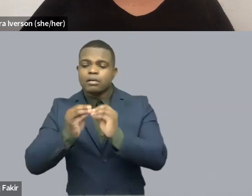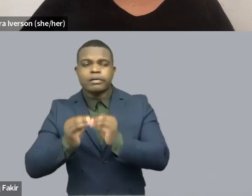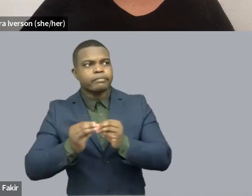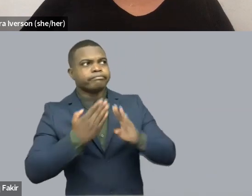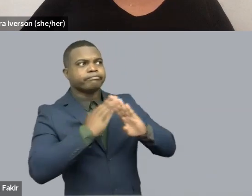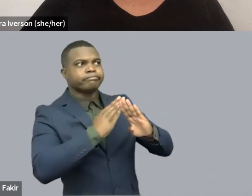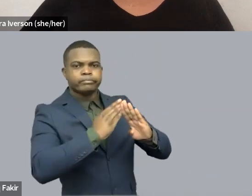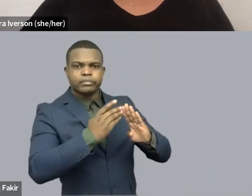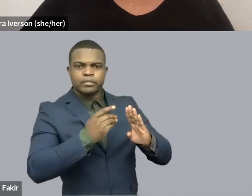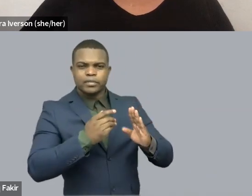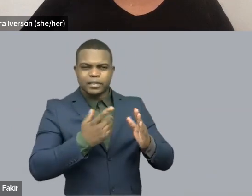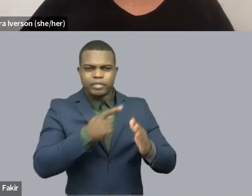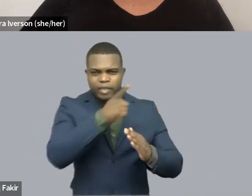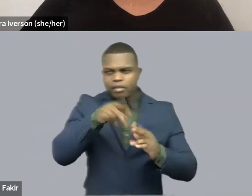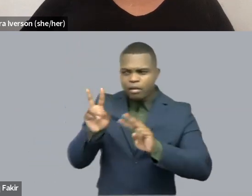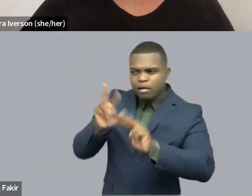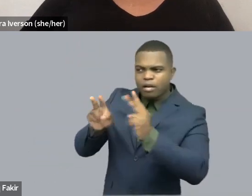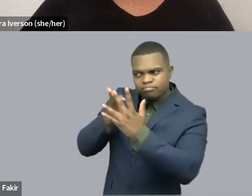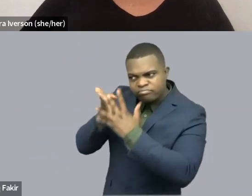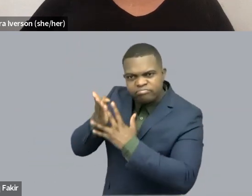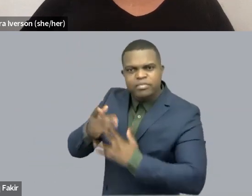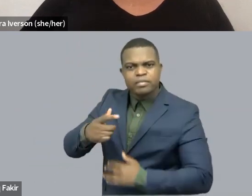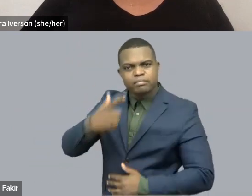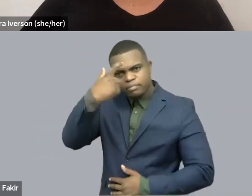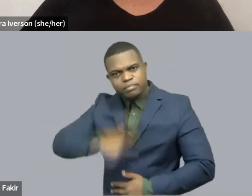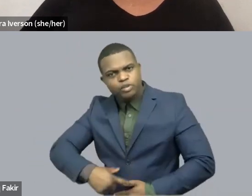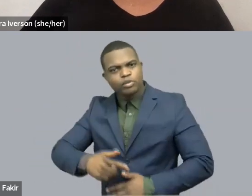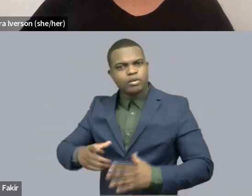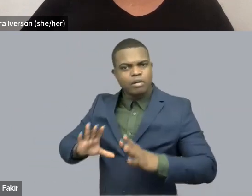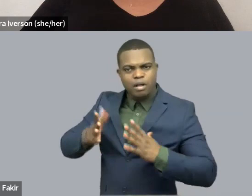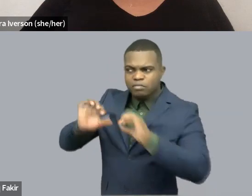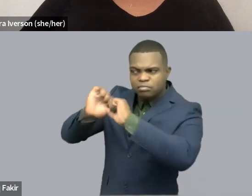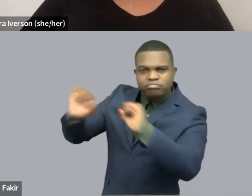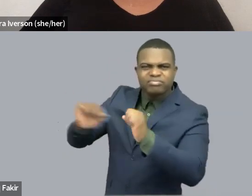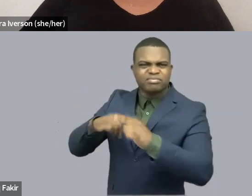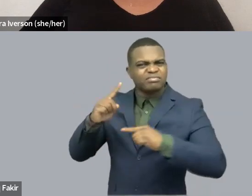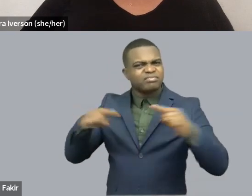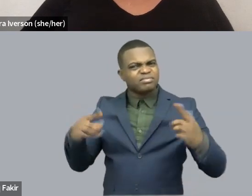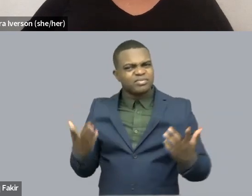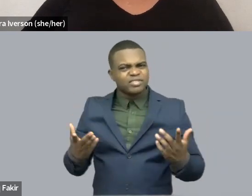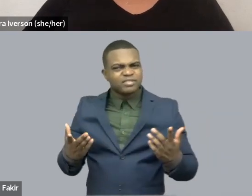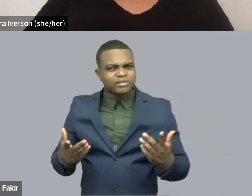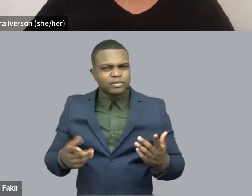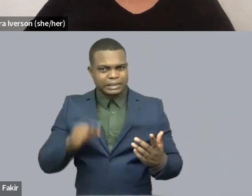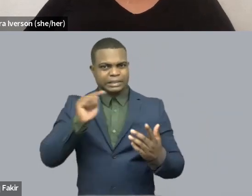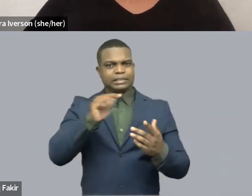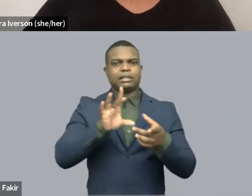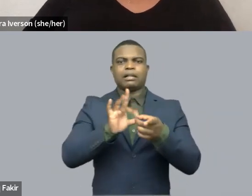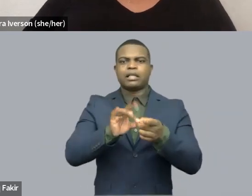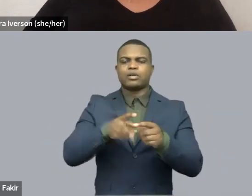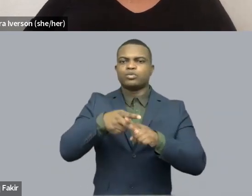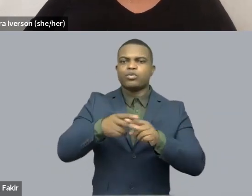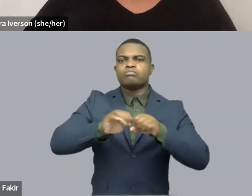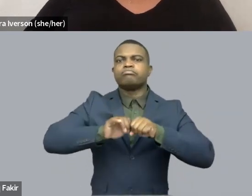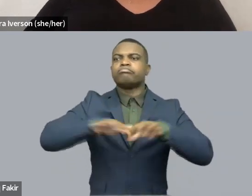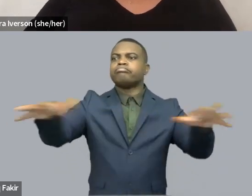involved in a process that is fundamentally looking to create a prohibitive environment for their particular market is one in